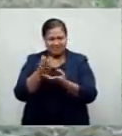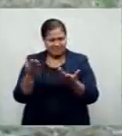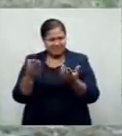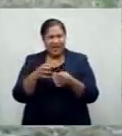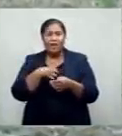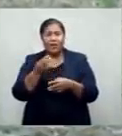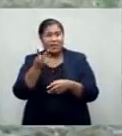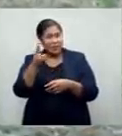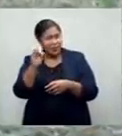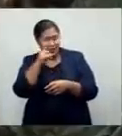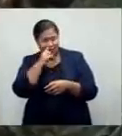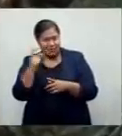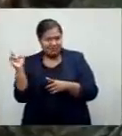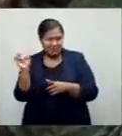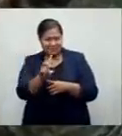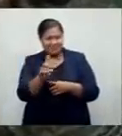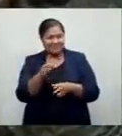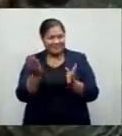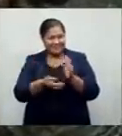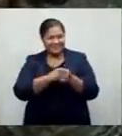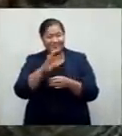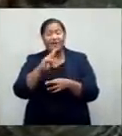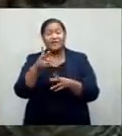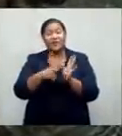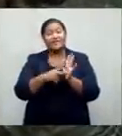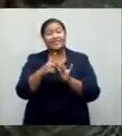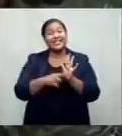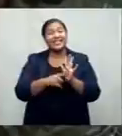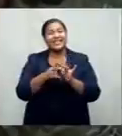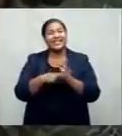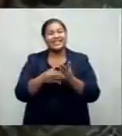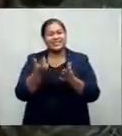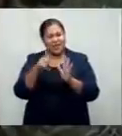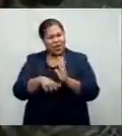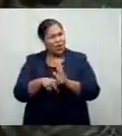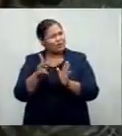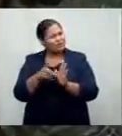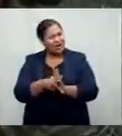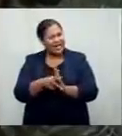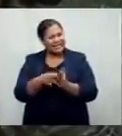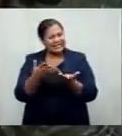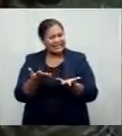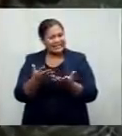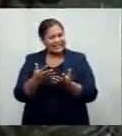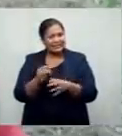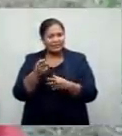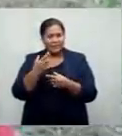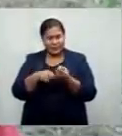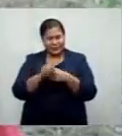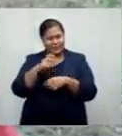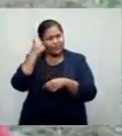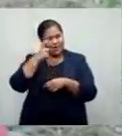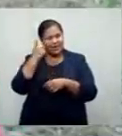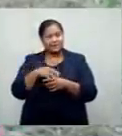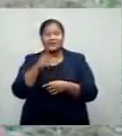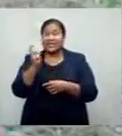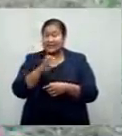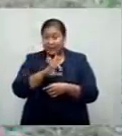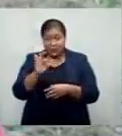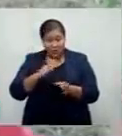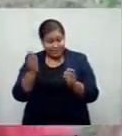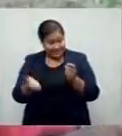more than 20 laborers they came. For William Elawabau, the low forecast price is the least of his worries. If I won't harvest my